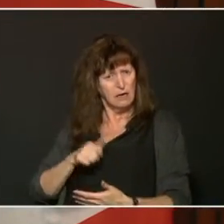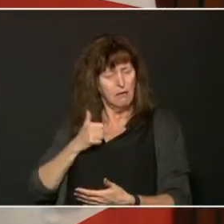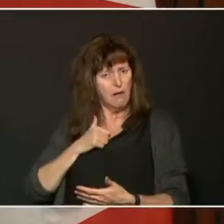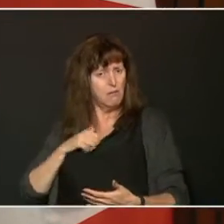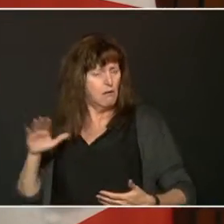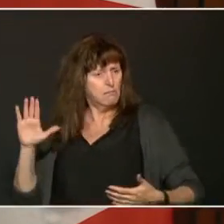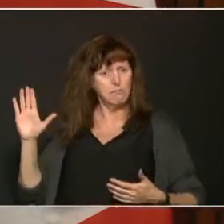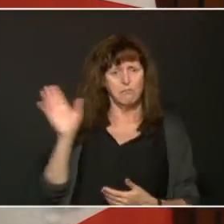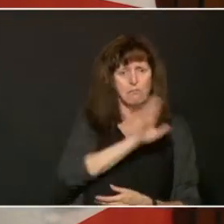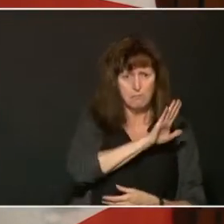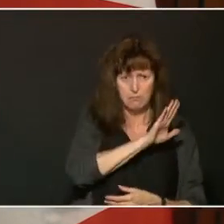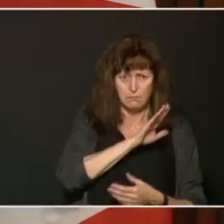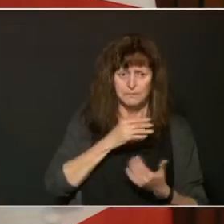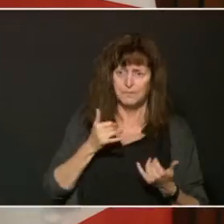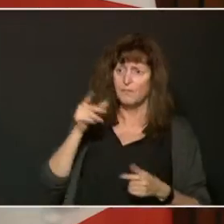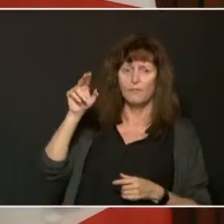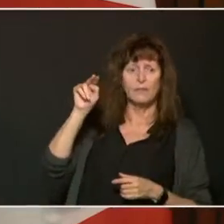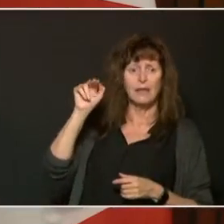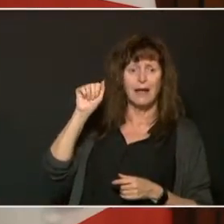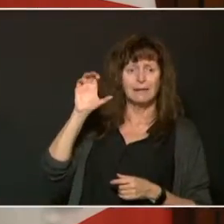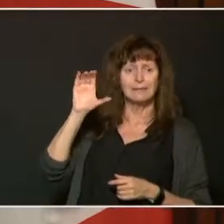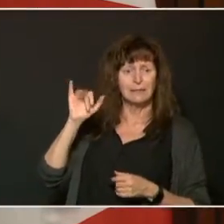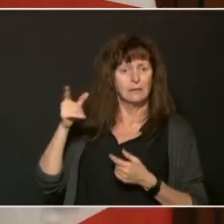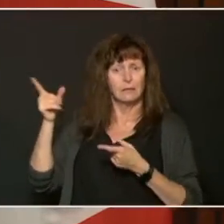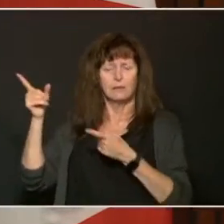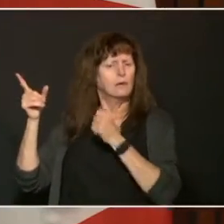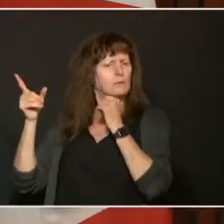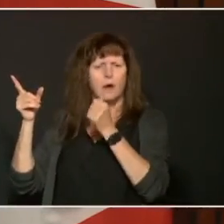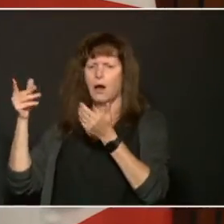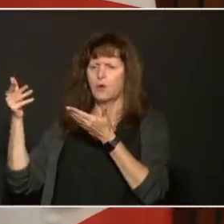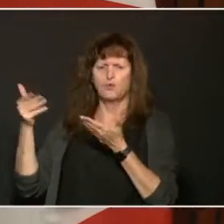in Canada, but of course we are always